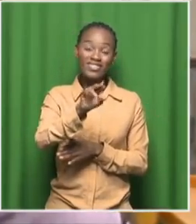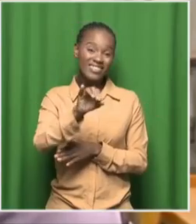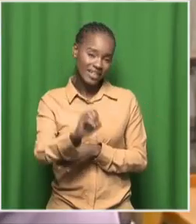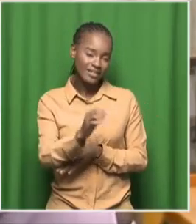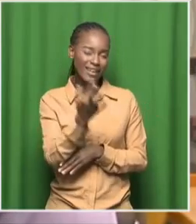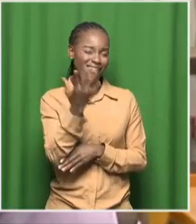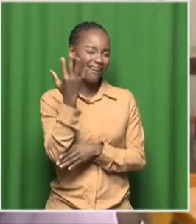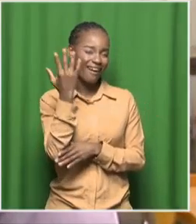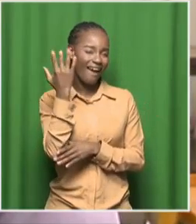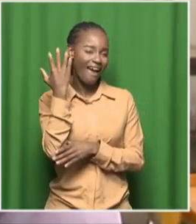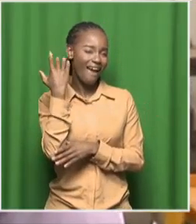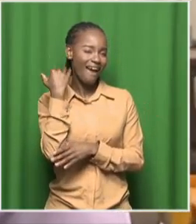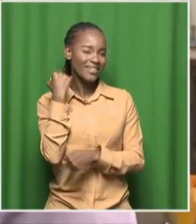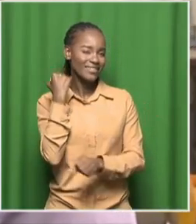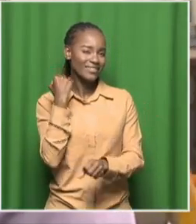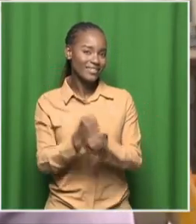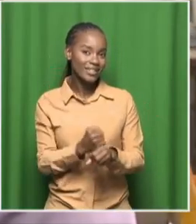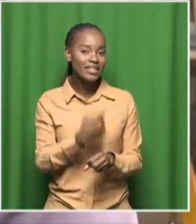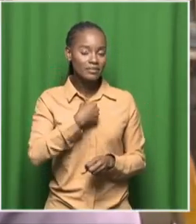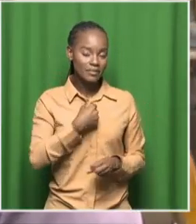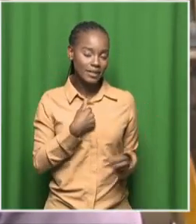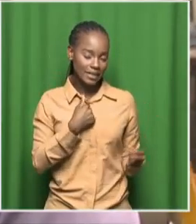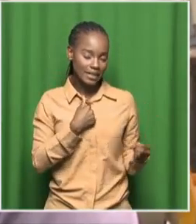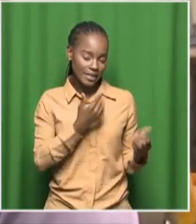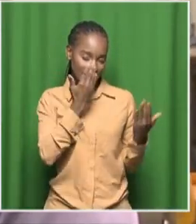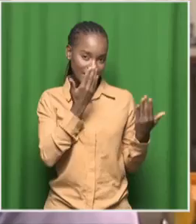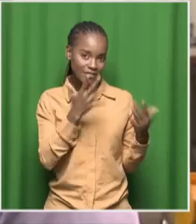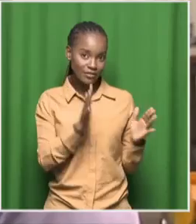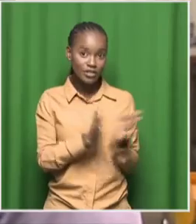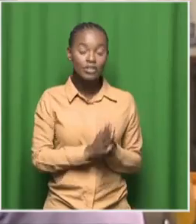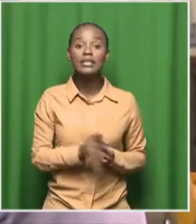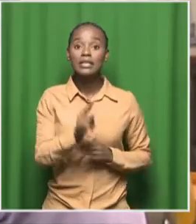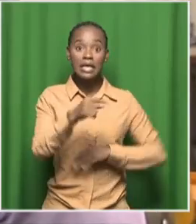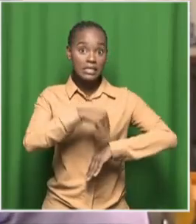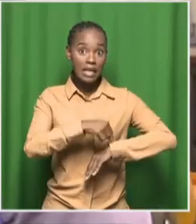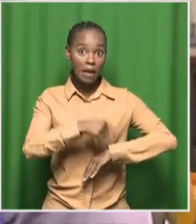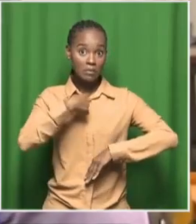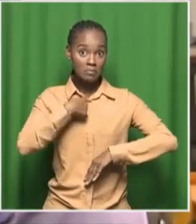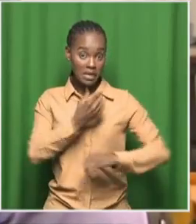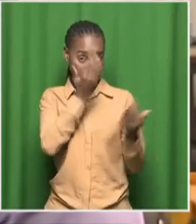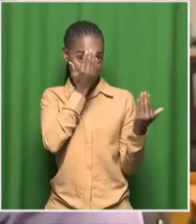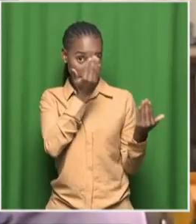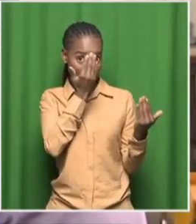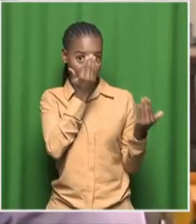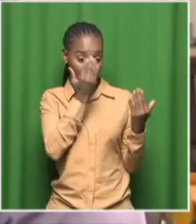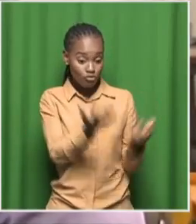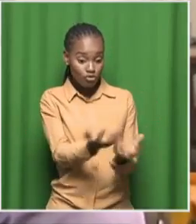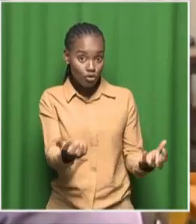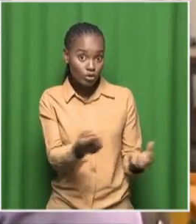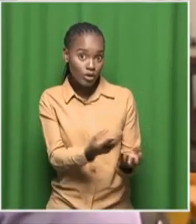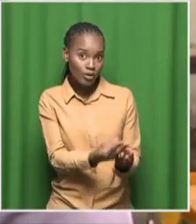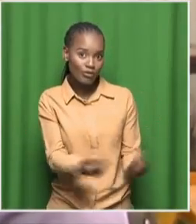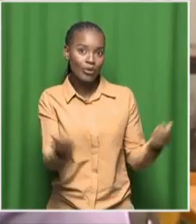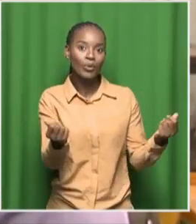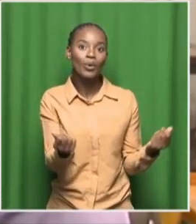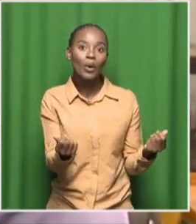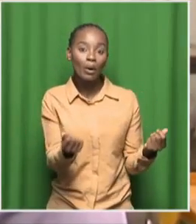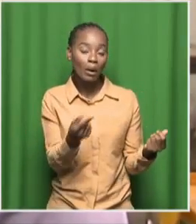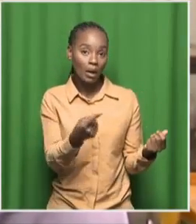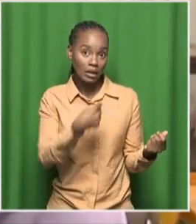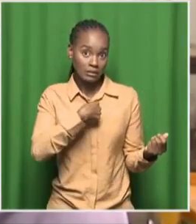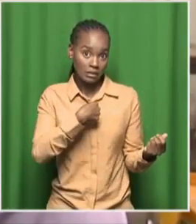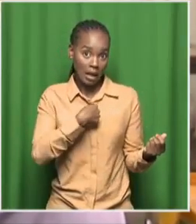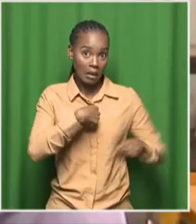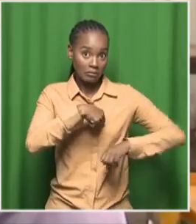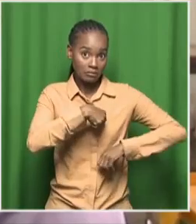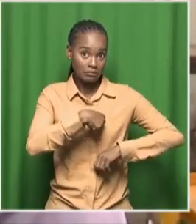we also had, very few of these facilities. And I think the fact that they've got practical exposure to some of